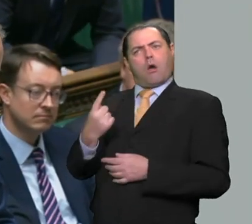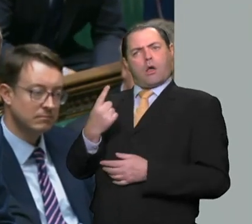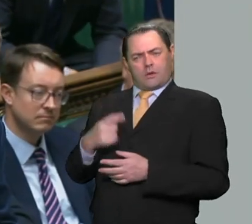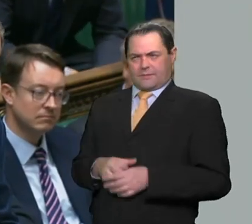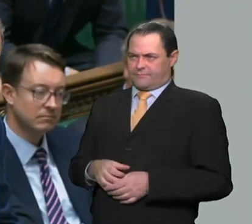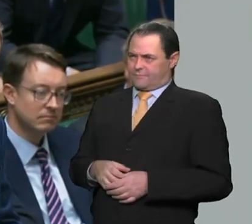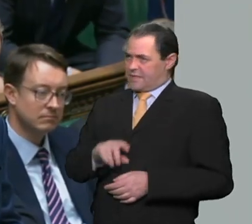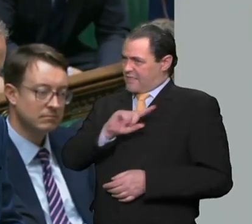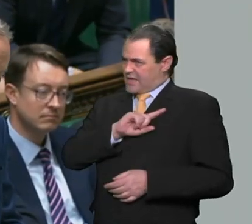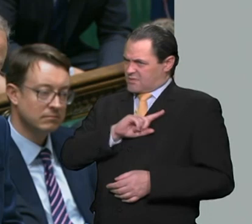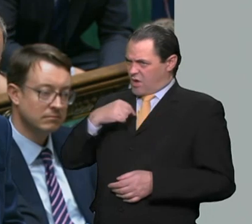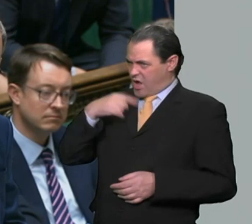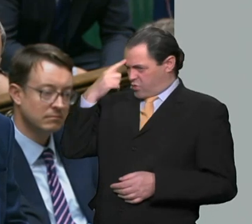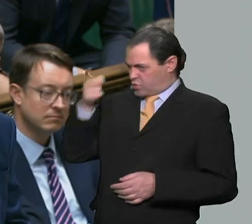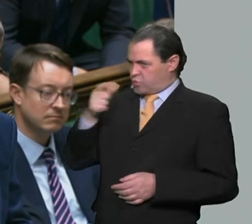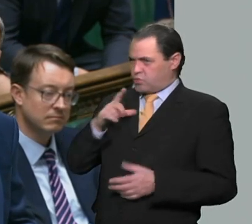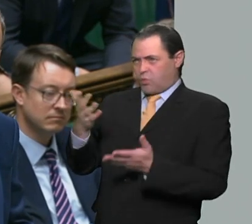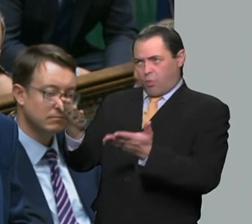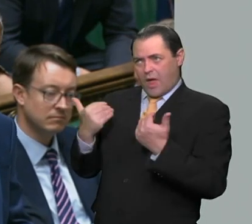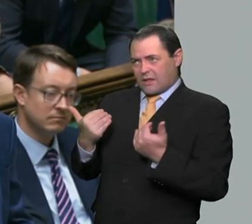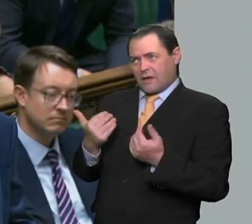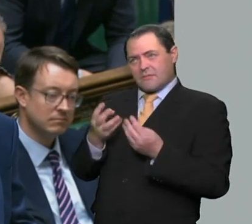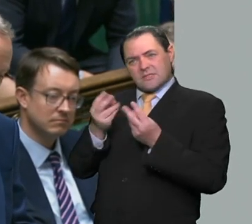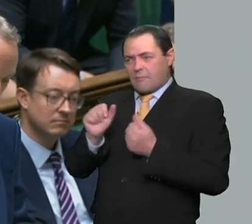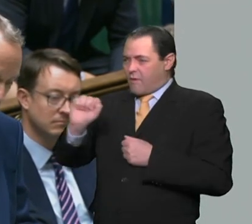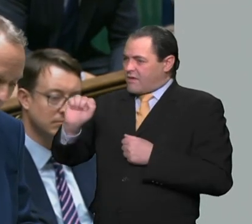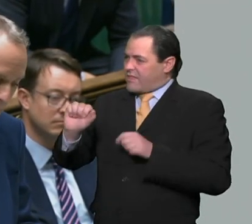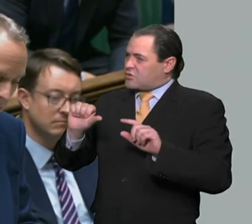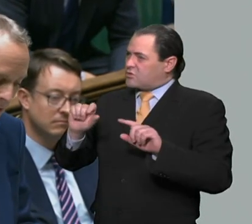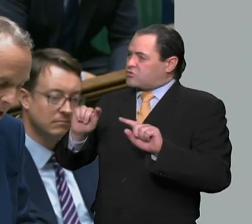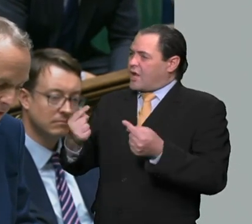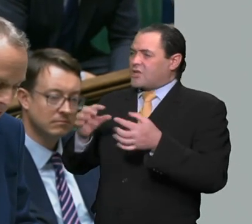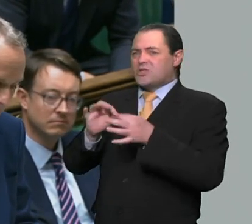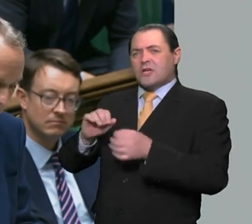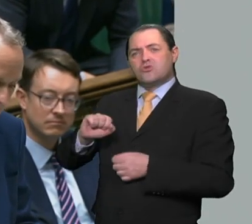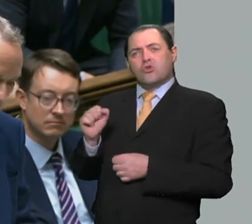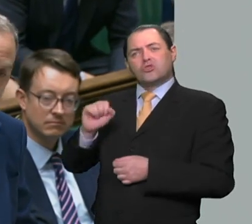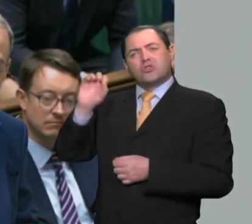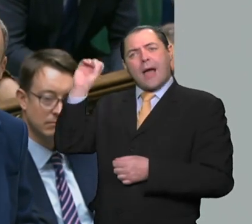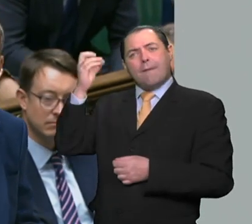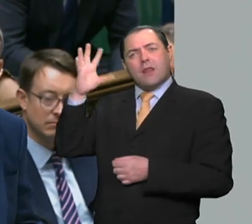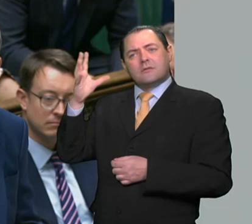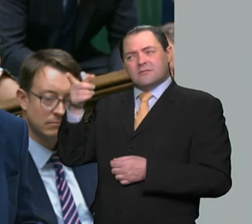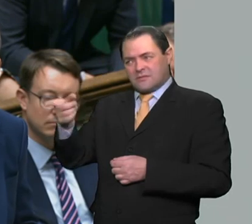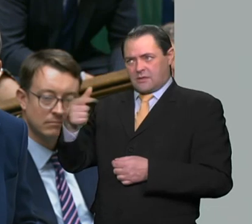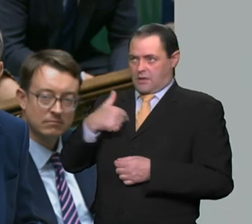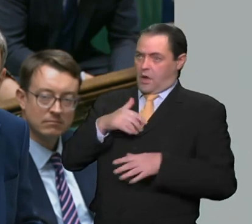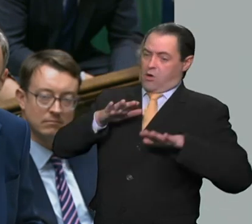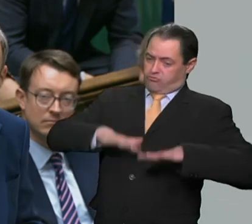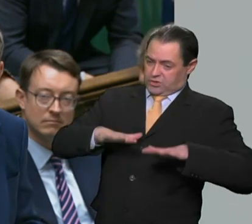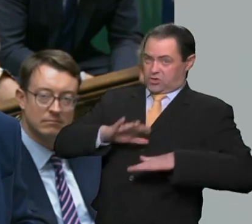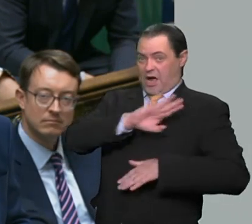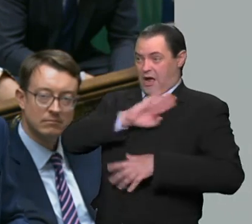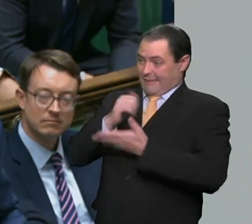and that's why I would have thought she would welcome the fact, with some of the challenges that the Scottish Ambulance Service is facing, that we've got the British Armed